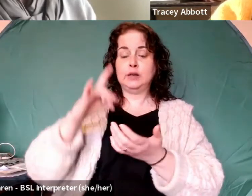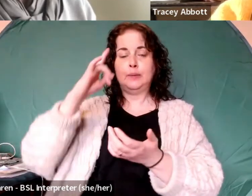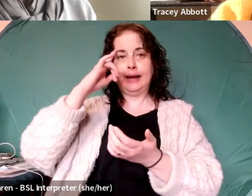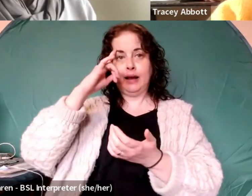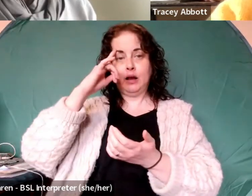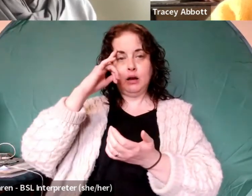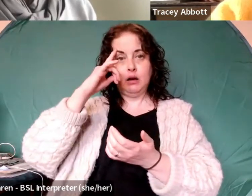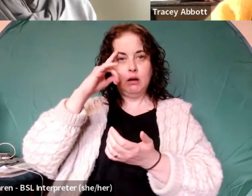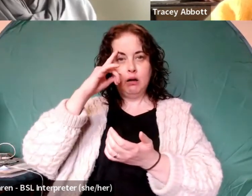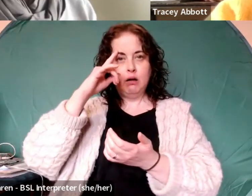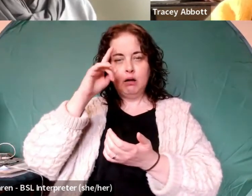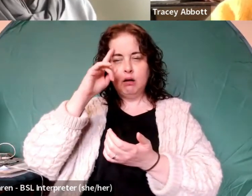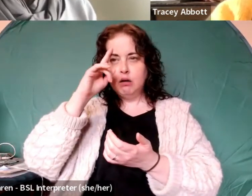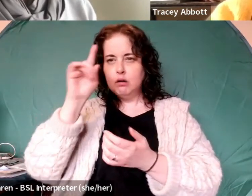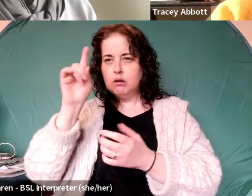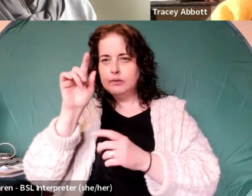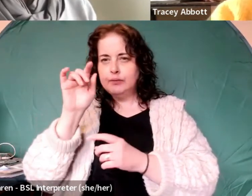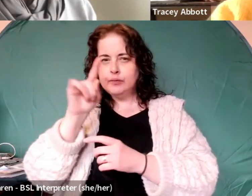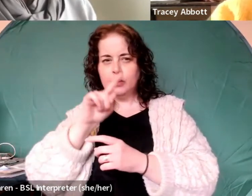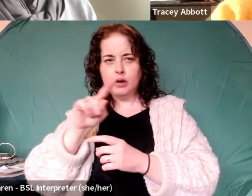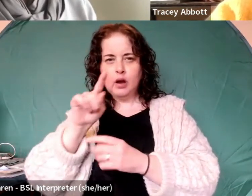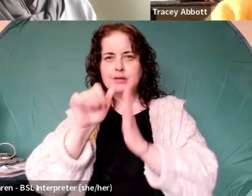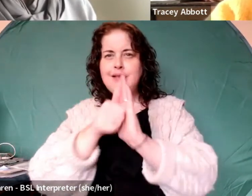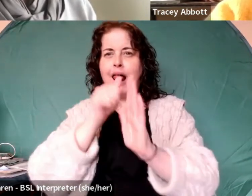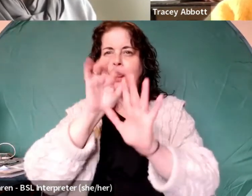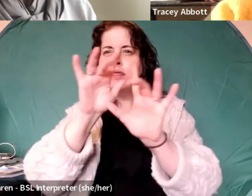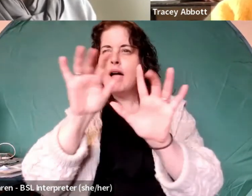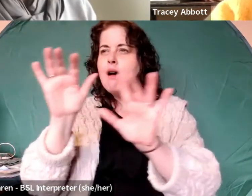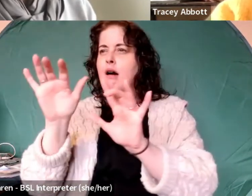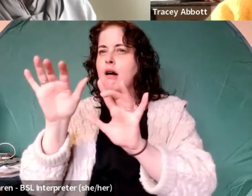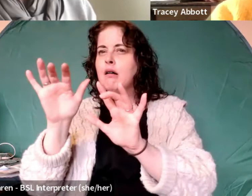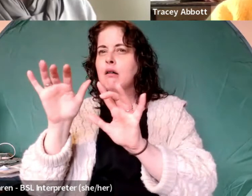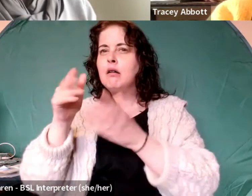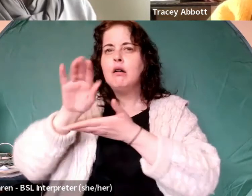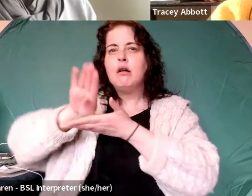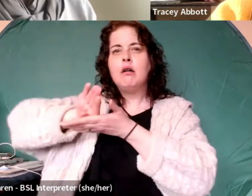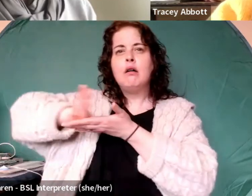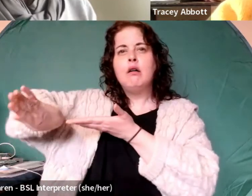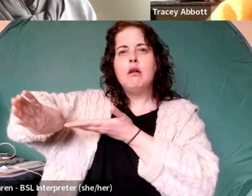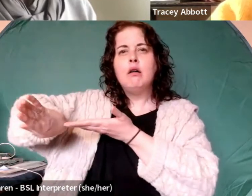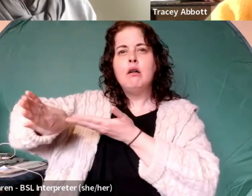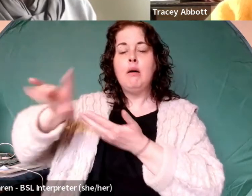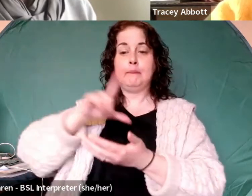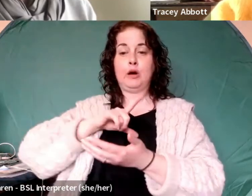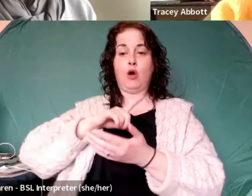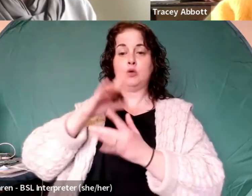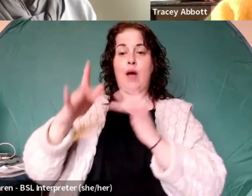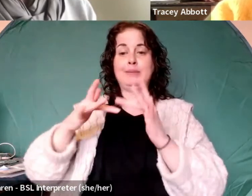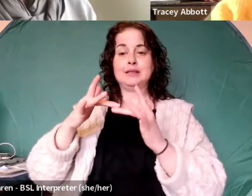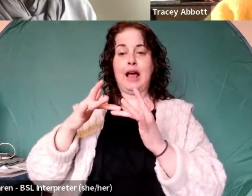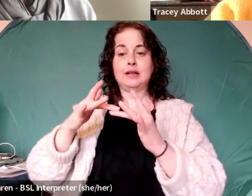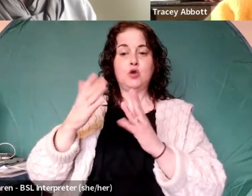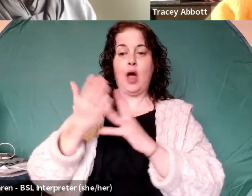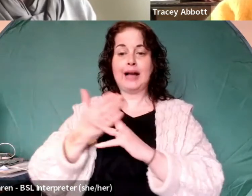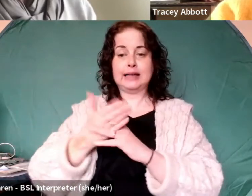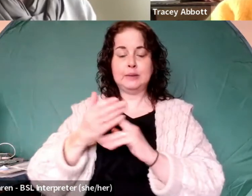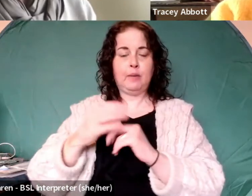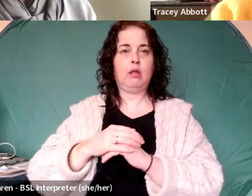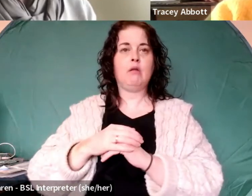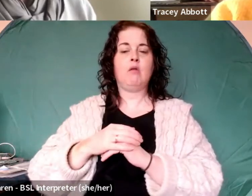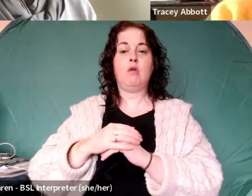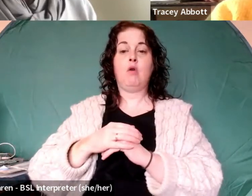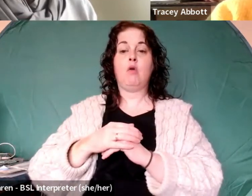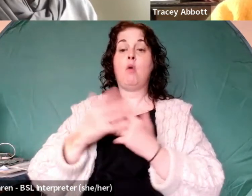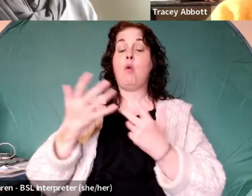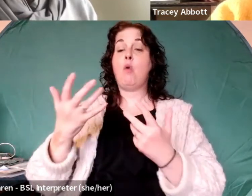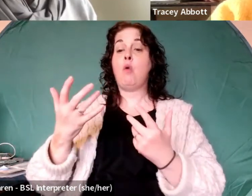looking at, is there talent out there that we are excluding because our website isn't accessible, or we're